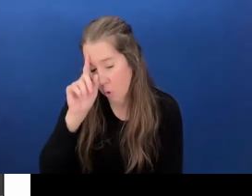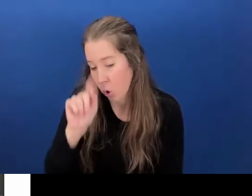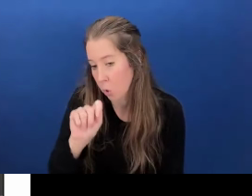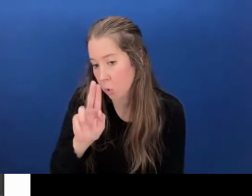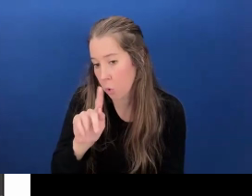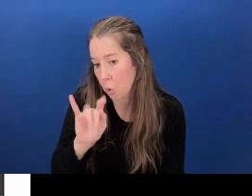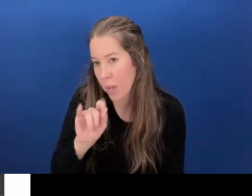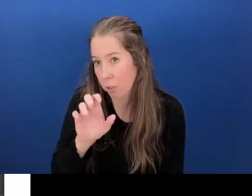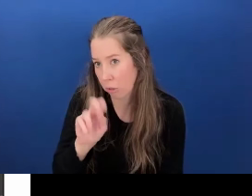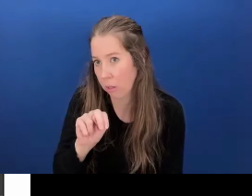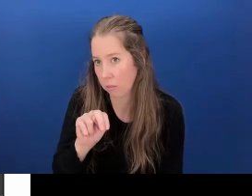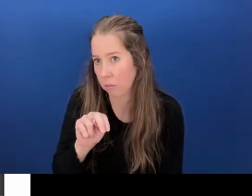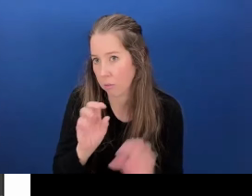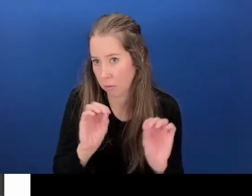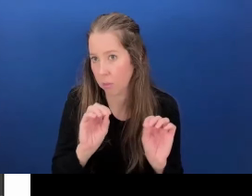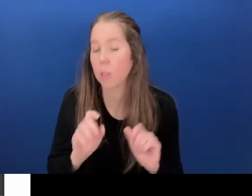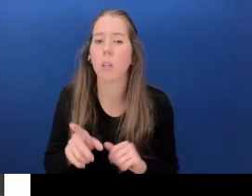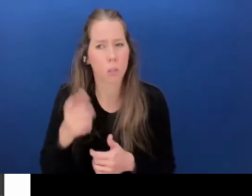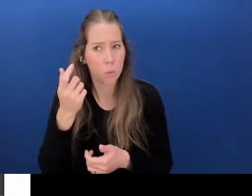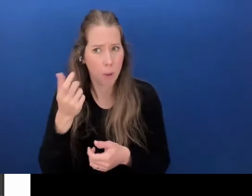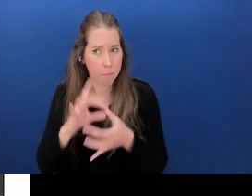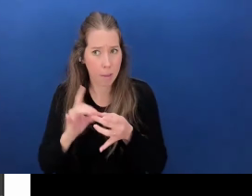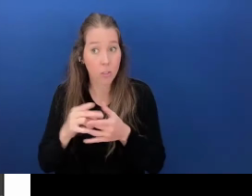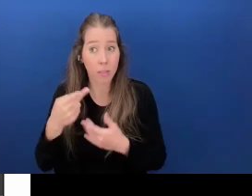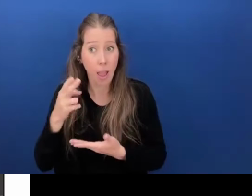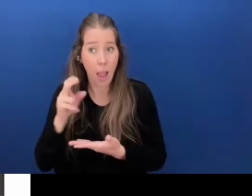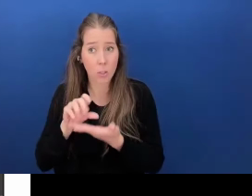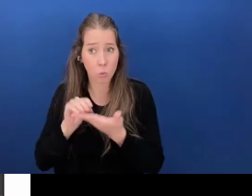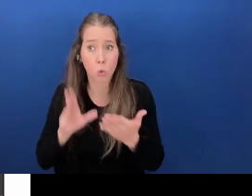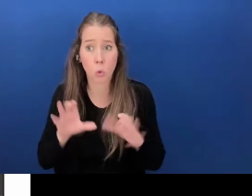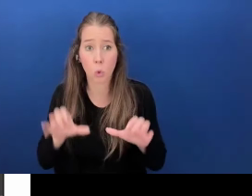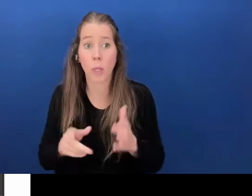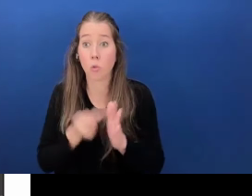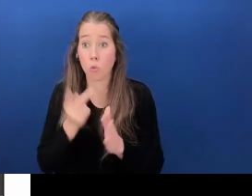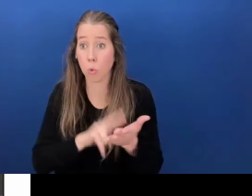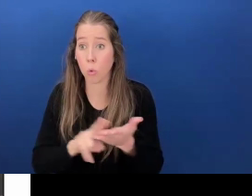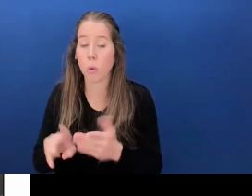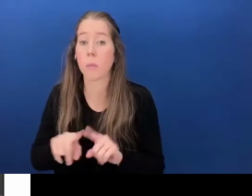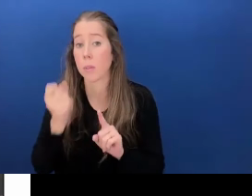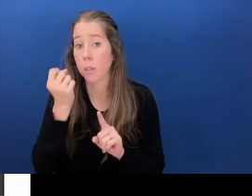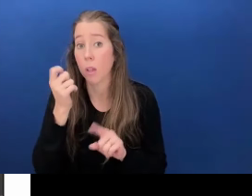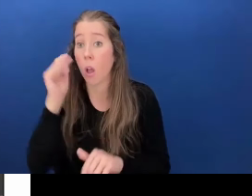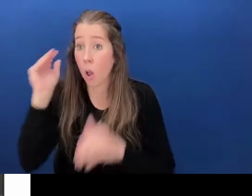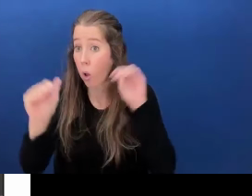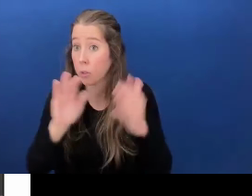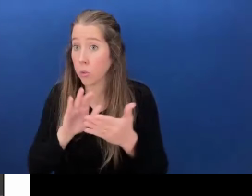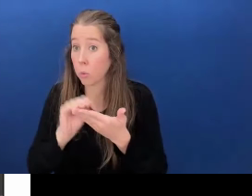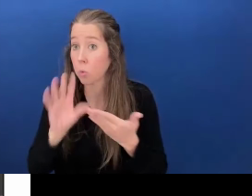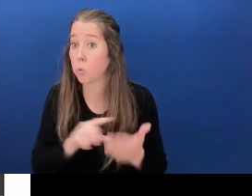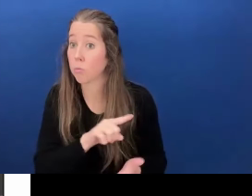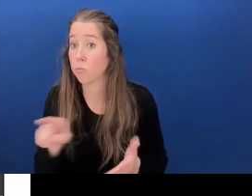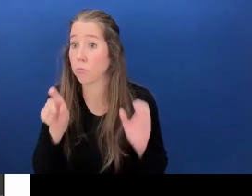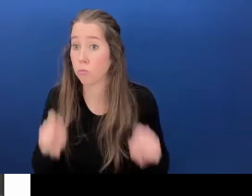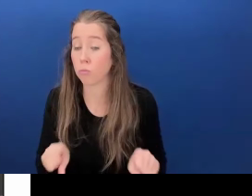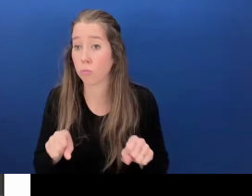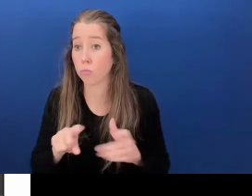maybe, like I mentioned, the high schooler who's doing dual enrollment. But with these adult students, they're able to start getting